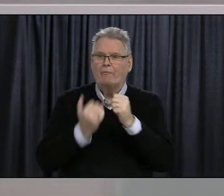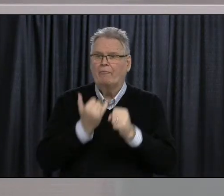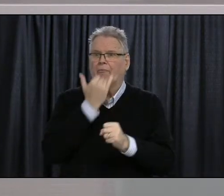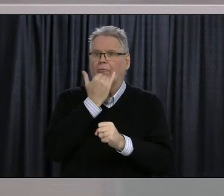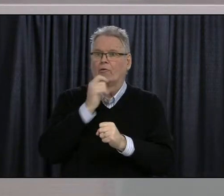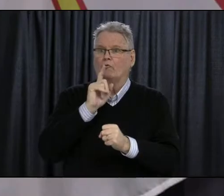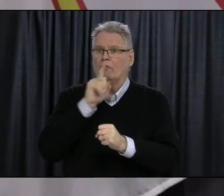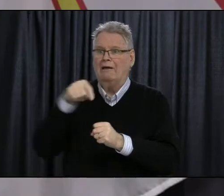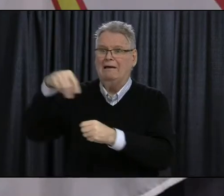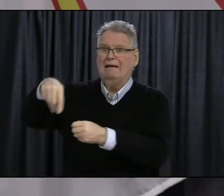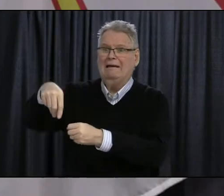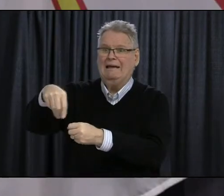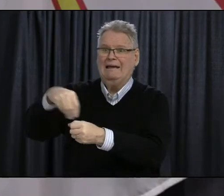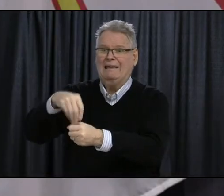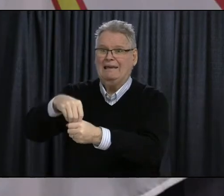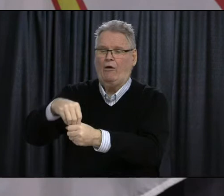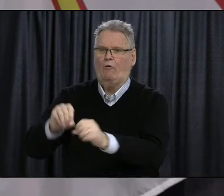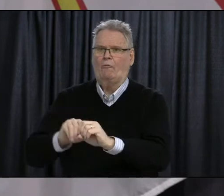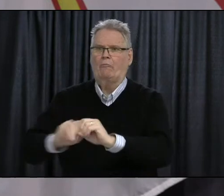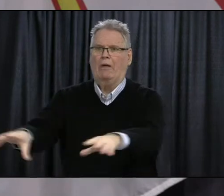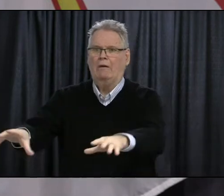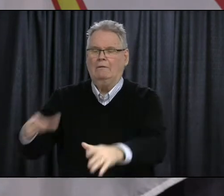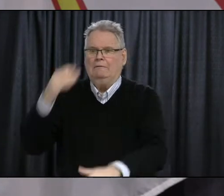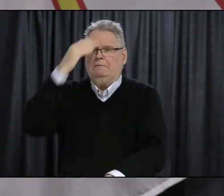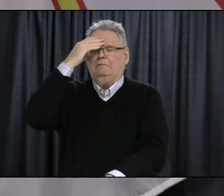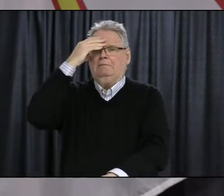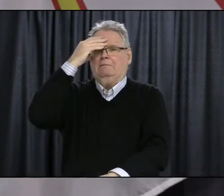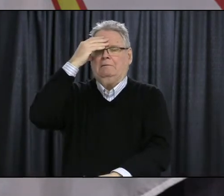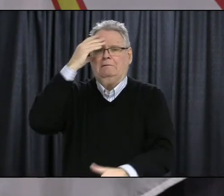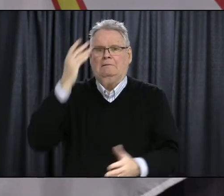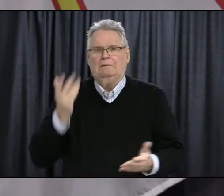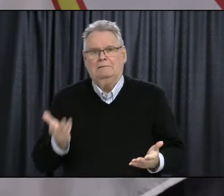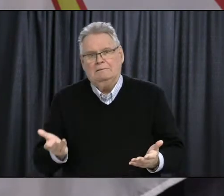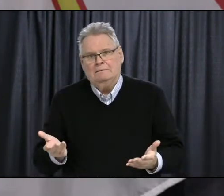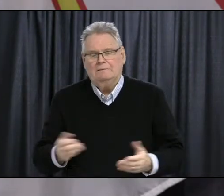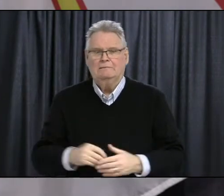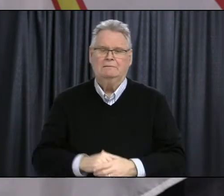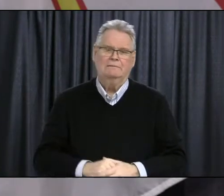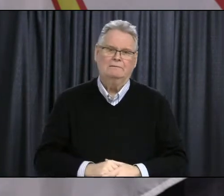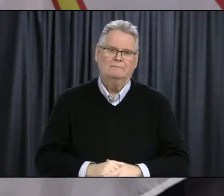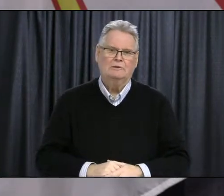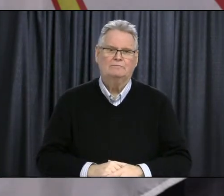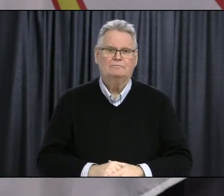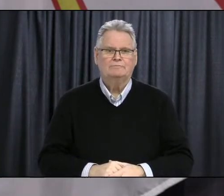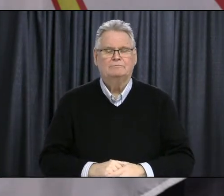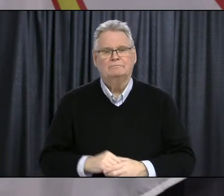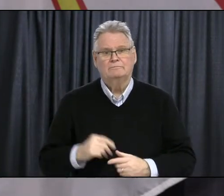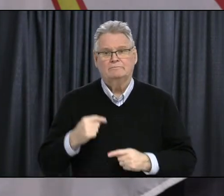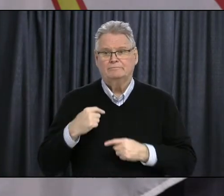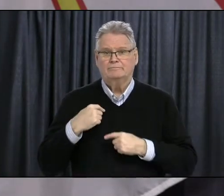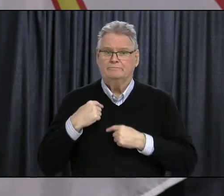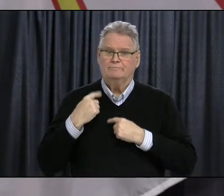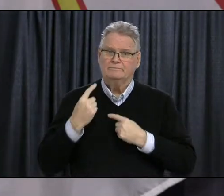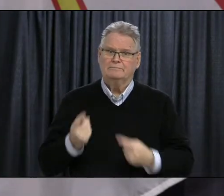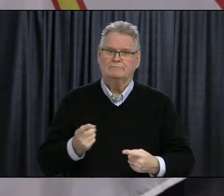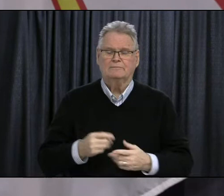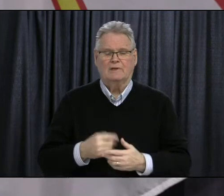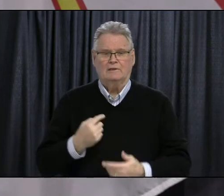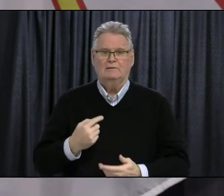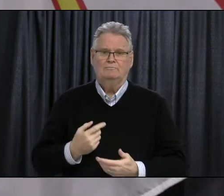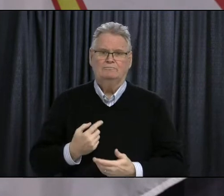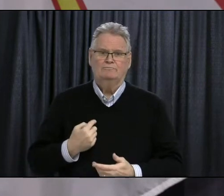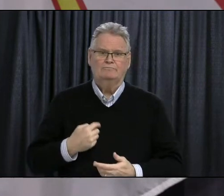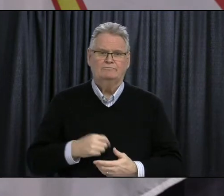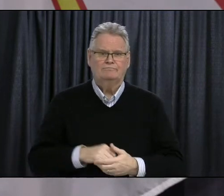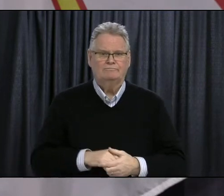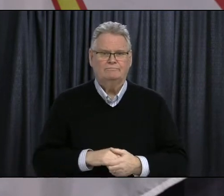can know what's going on? So as we have done in the past, and we will do, if we feel that there is a need from a public